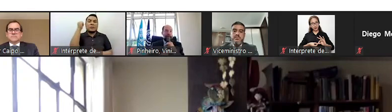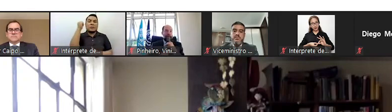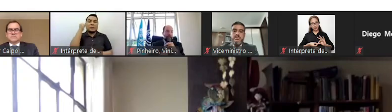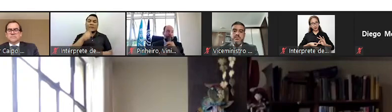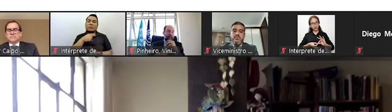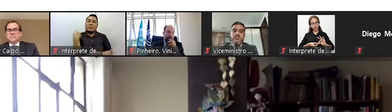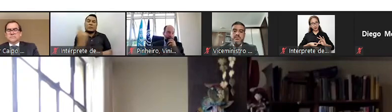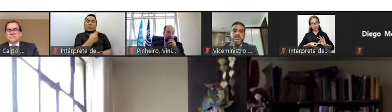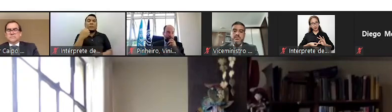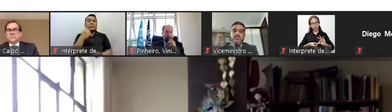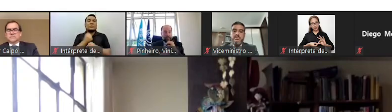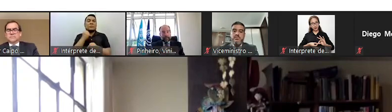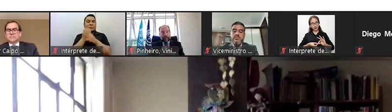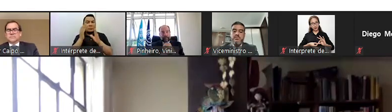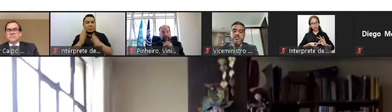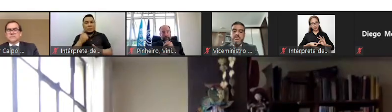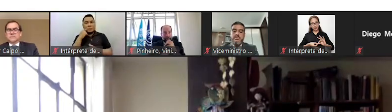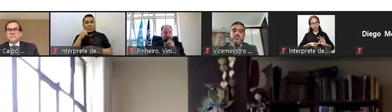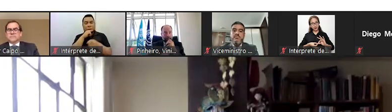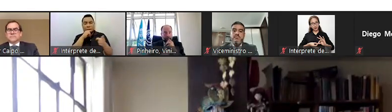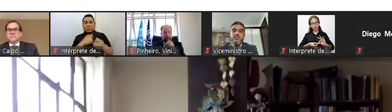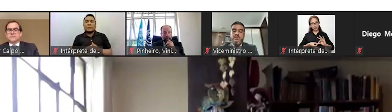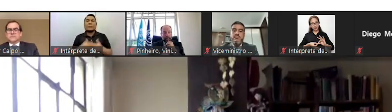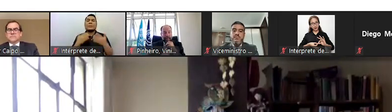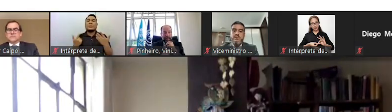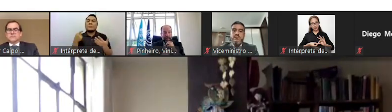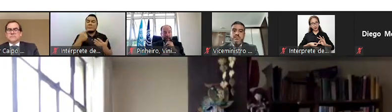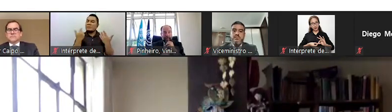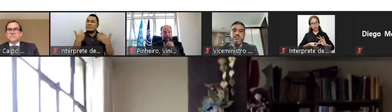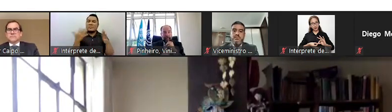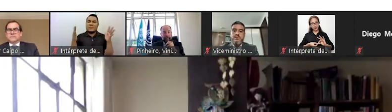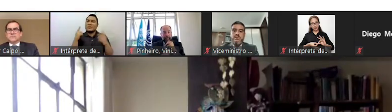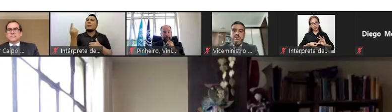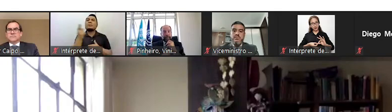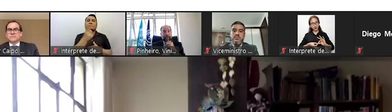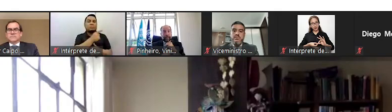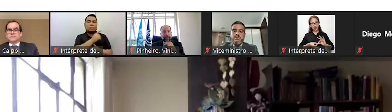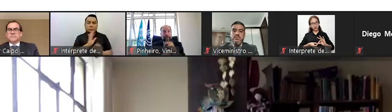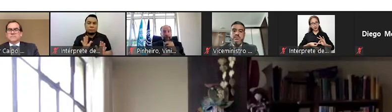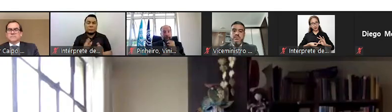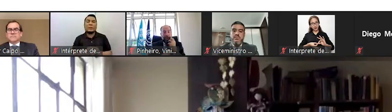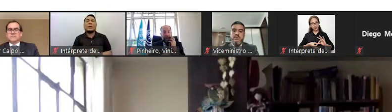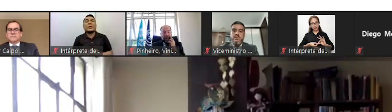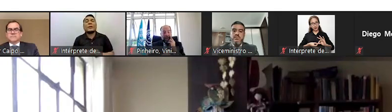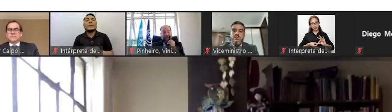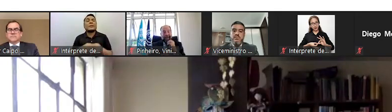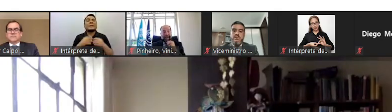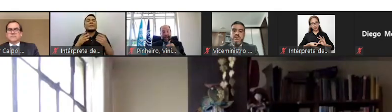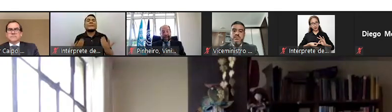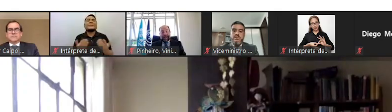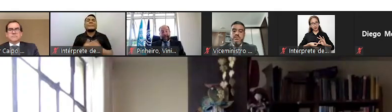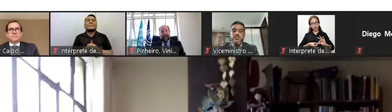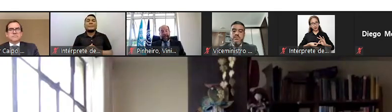forward in the rights of all of the workers wherever they may be